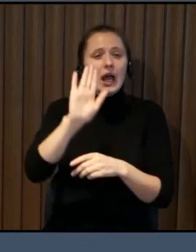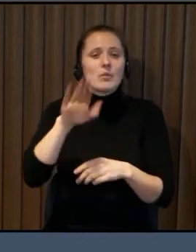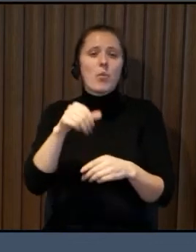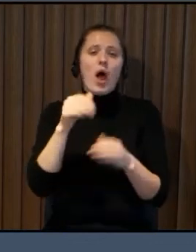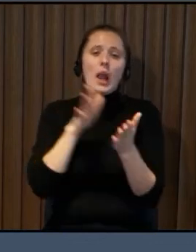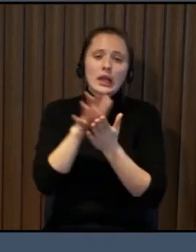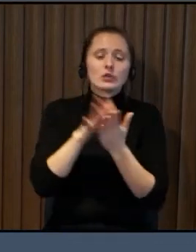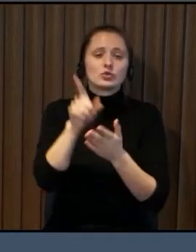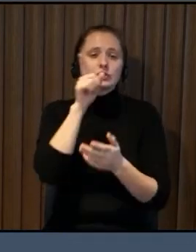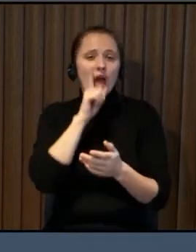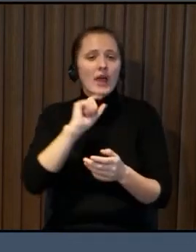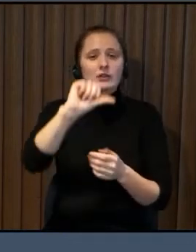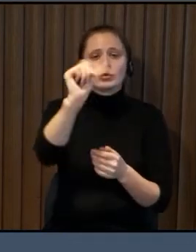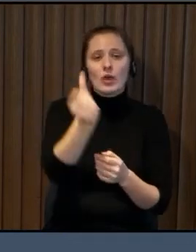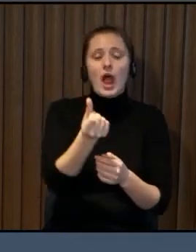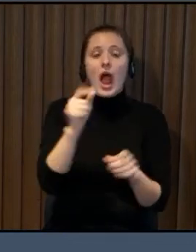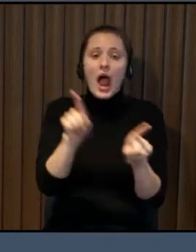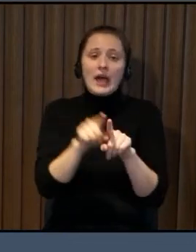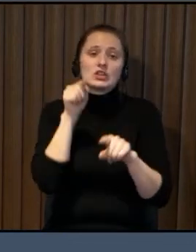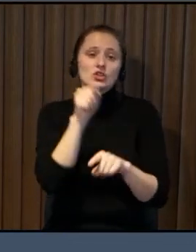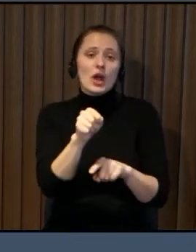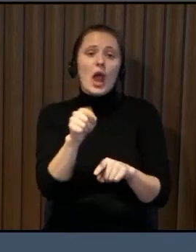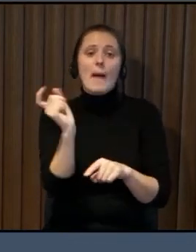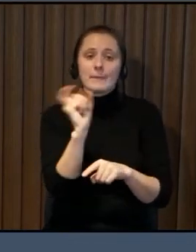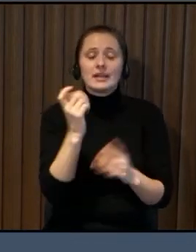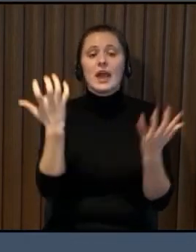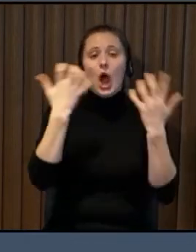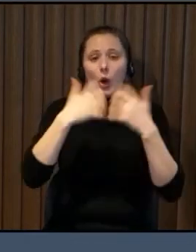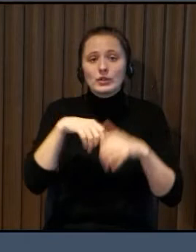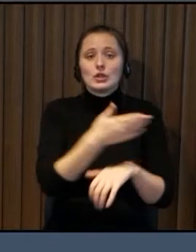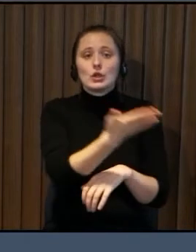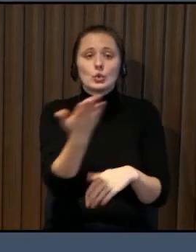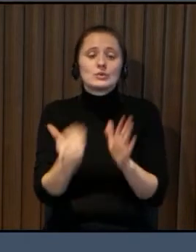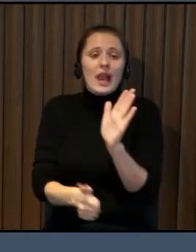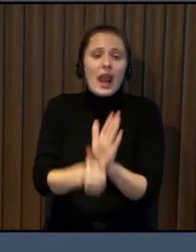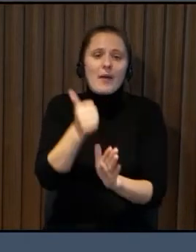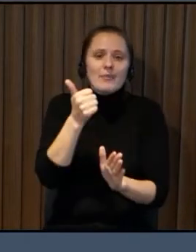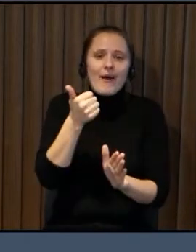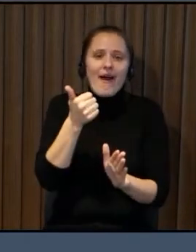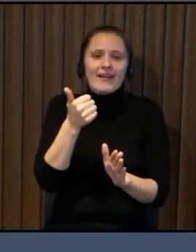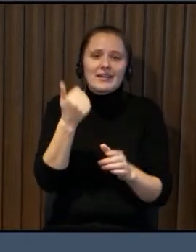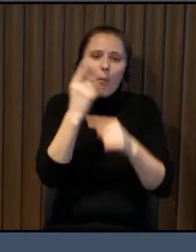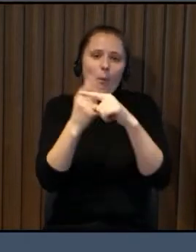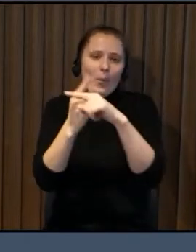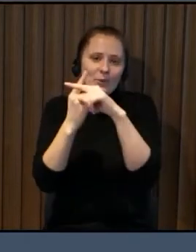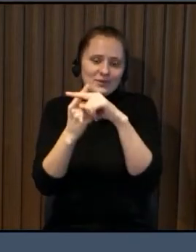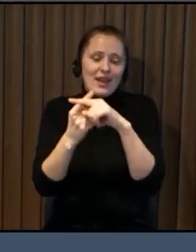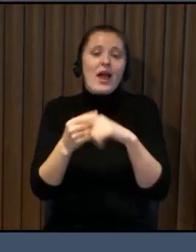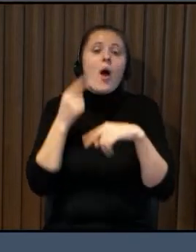very simple, then more people will access it, and automatically you have